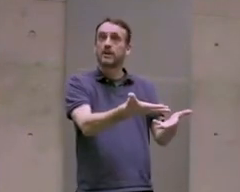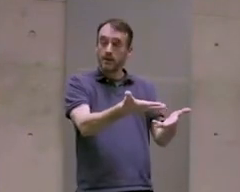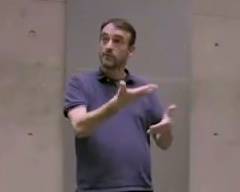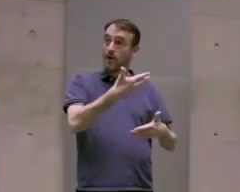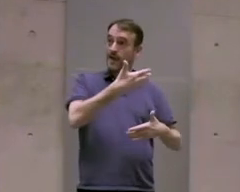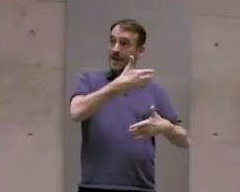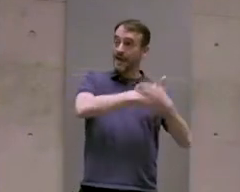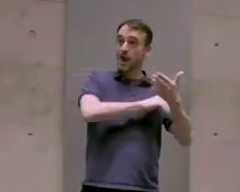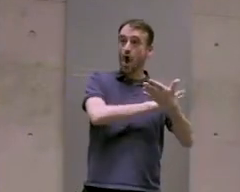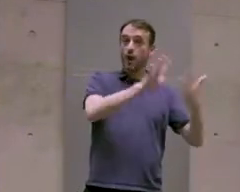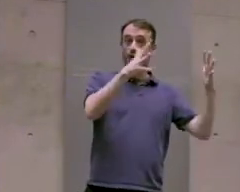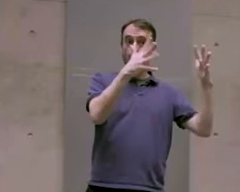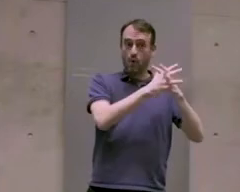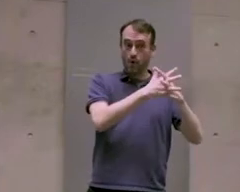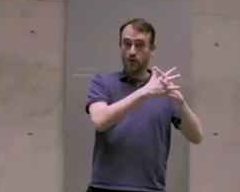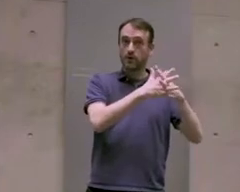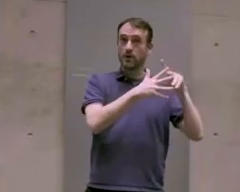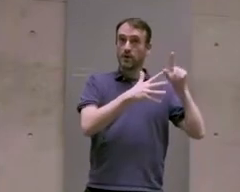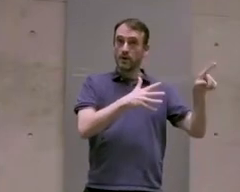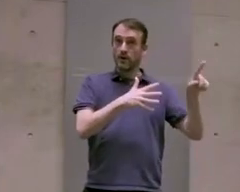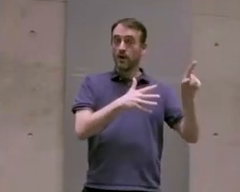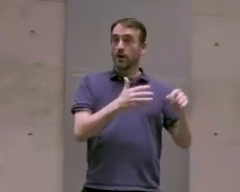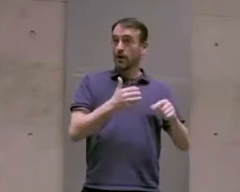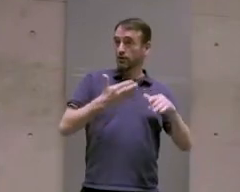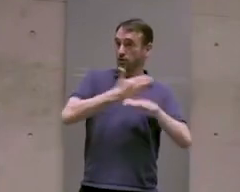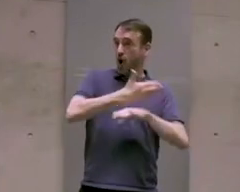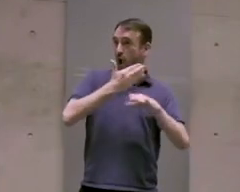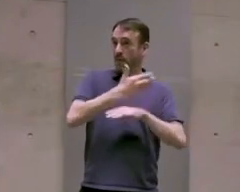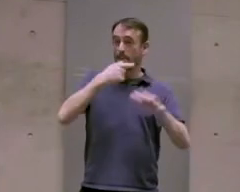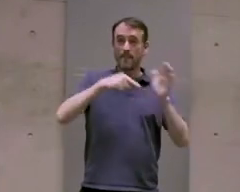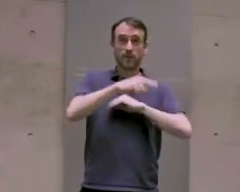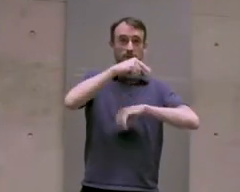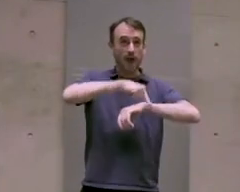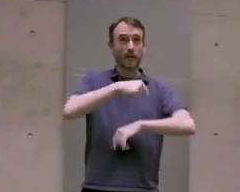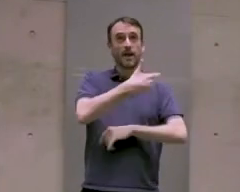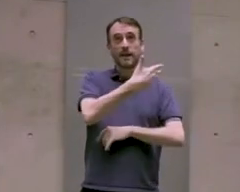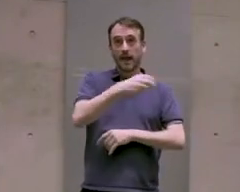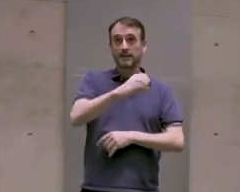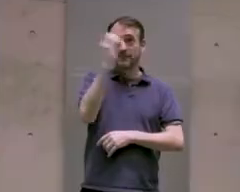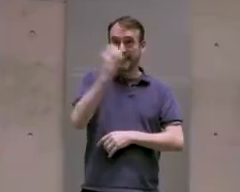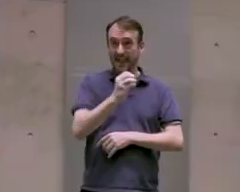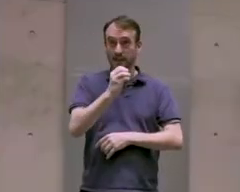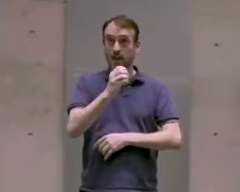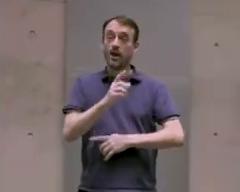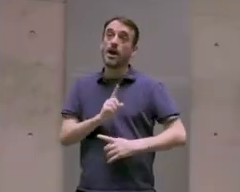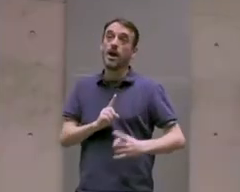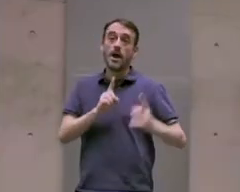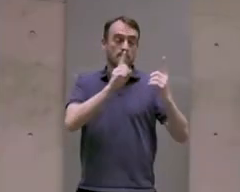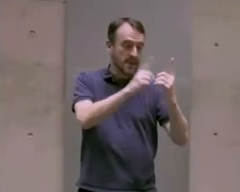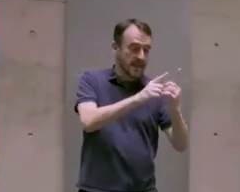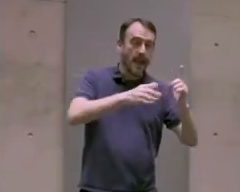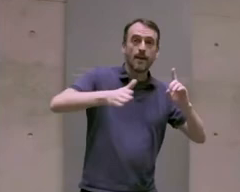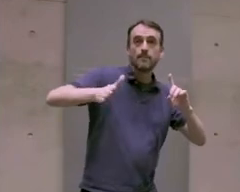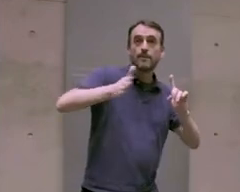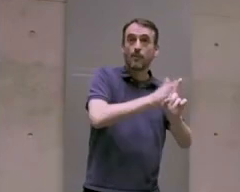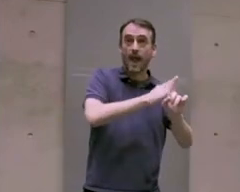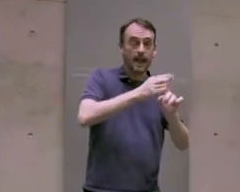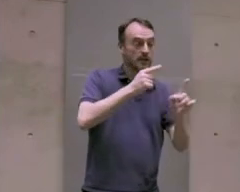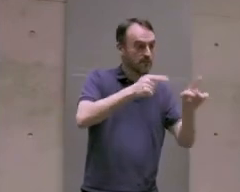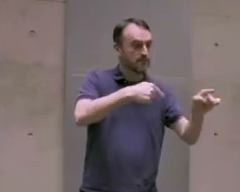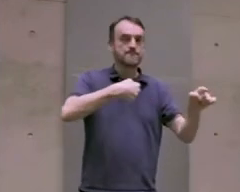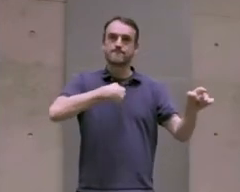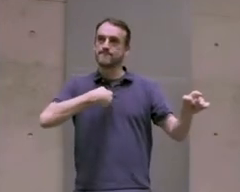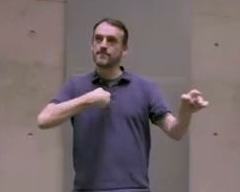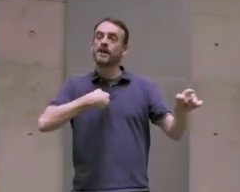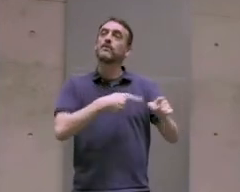Hollywood, 90% of your job is to just convince other people that what you're doing is the right thing. So while there was definitely interest in